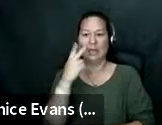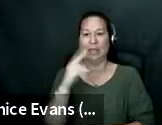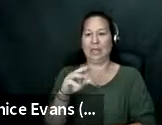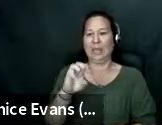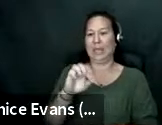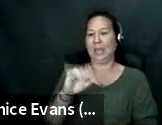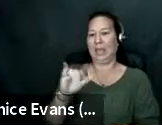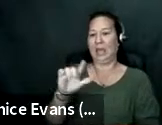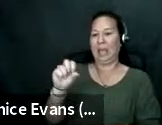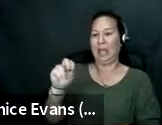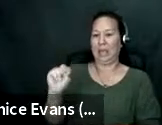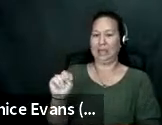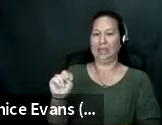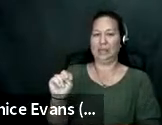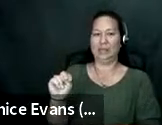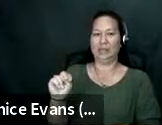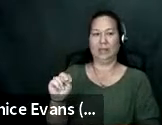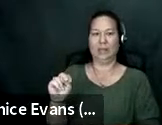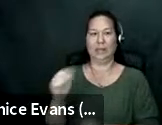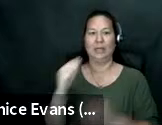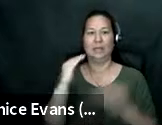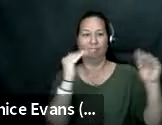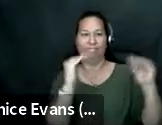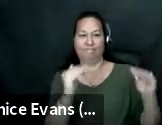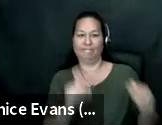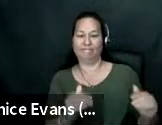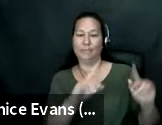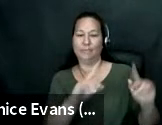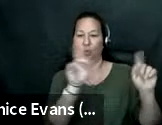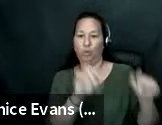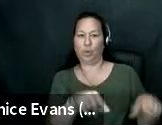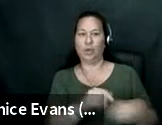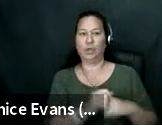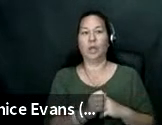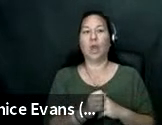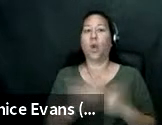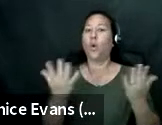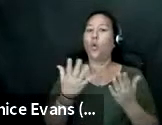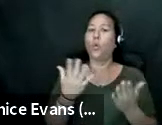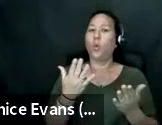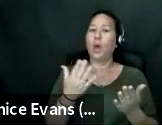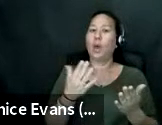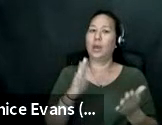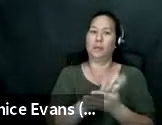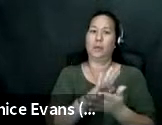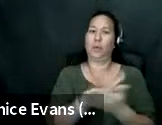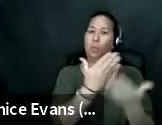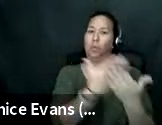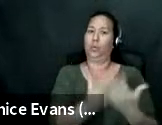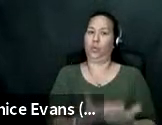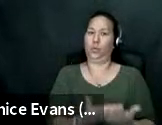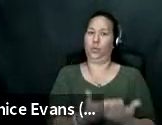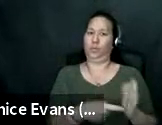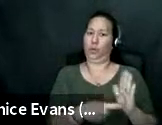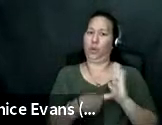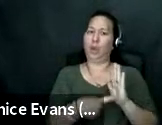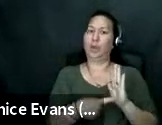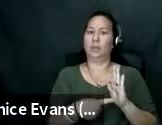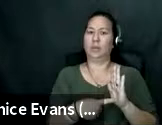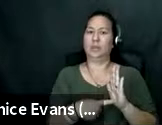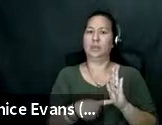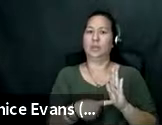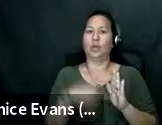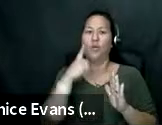documentation requirements are in place for tracking employee cases and or vaccine status? And for what length of time, if known, are they